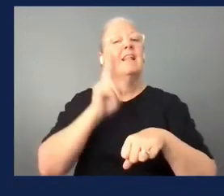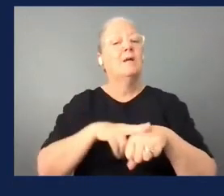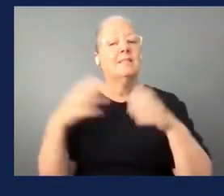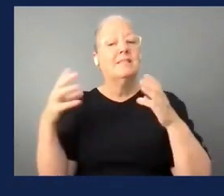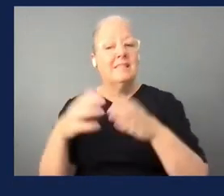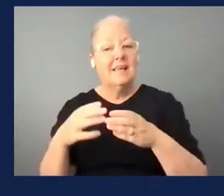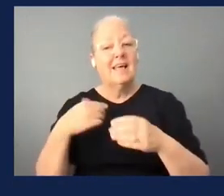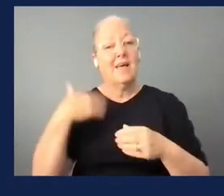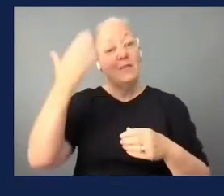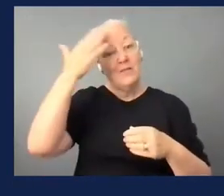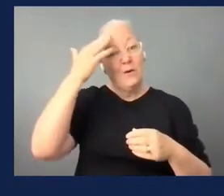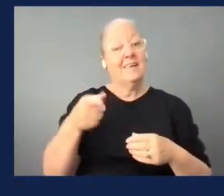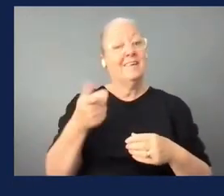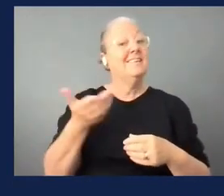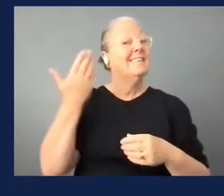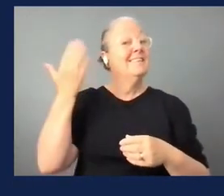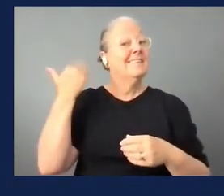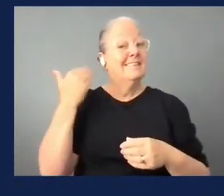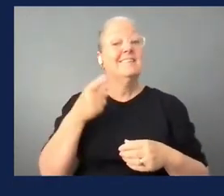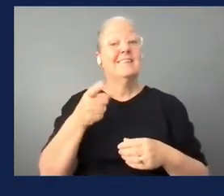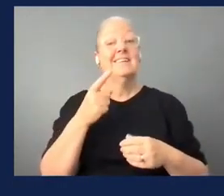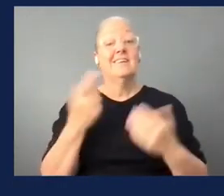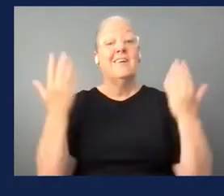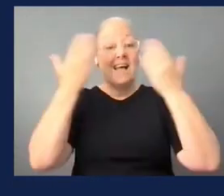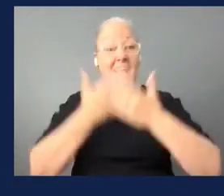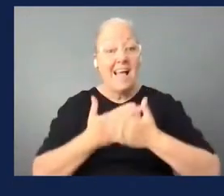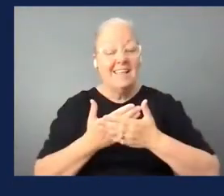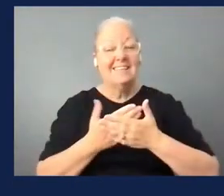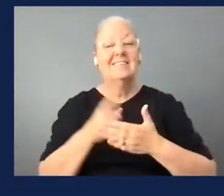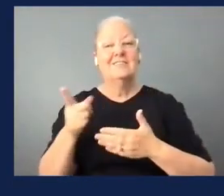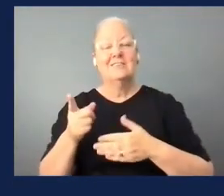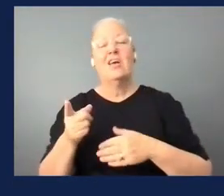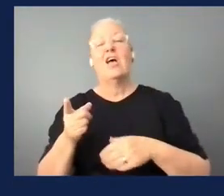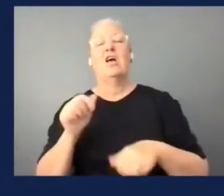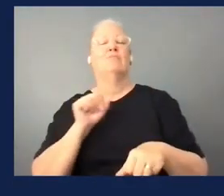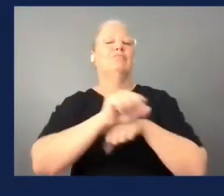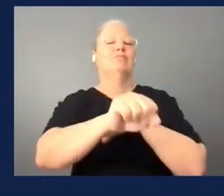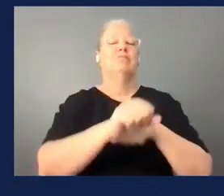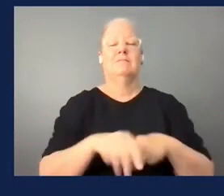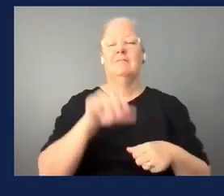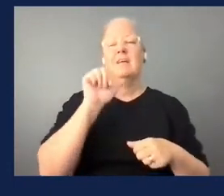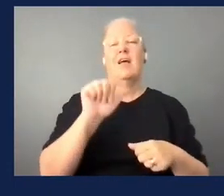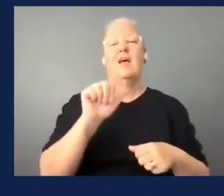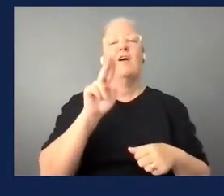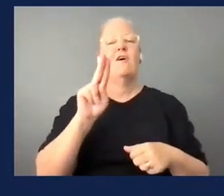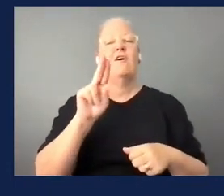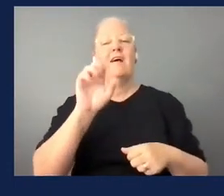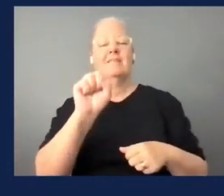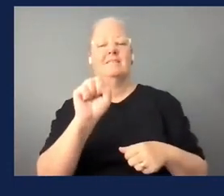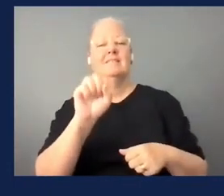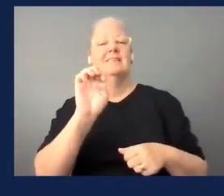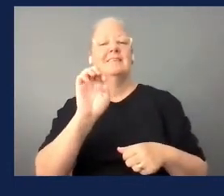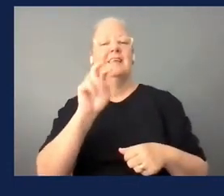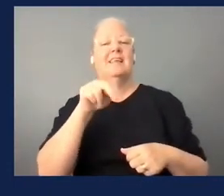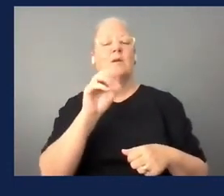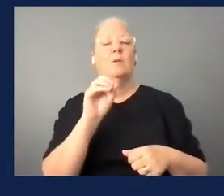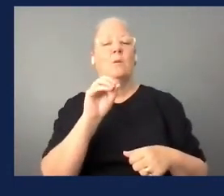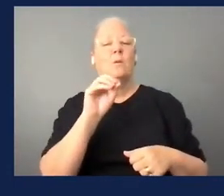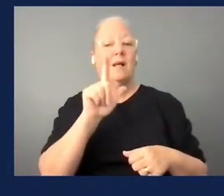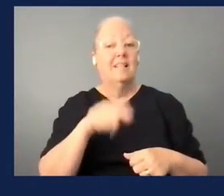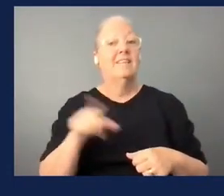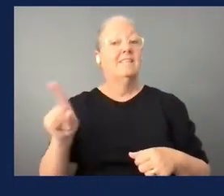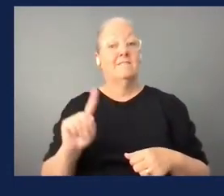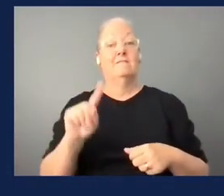brilliant performance last night to beat Arsenal. She is now CAFE's first female ambassador and also works at